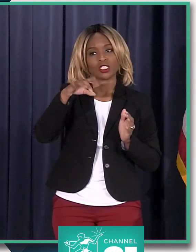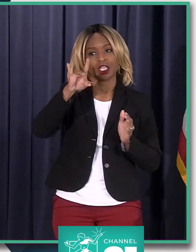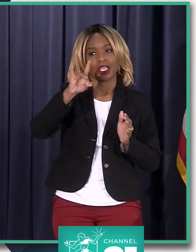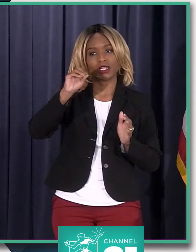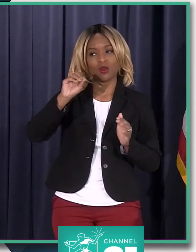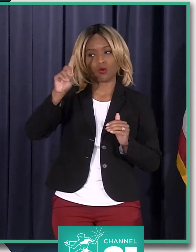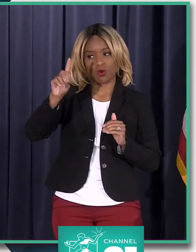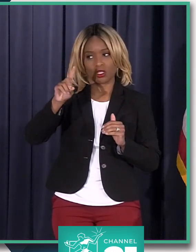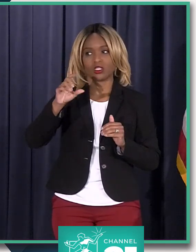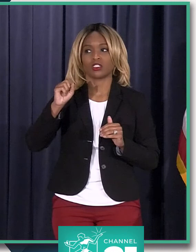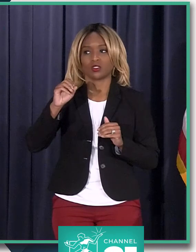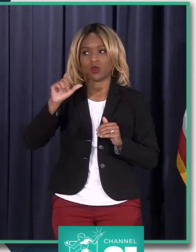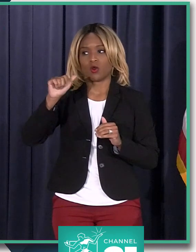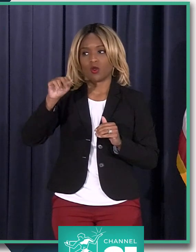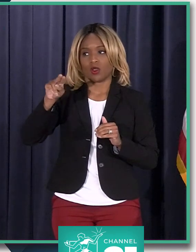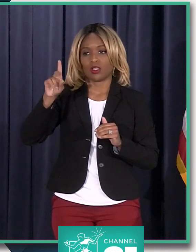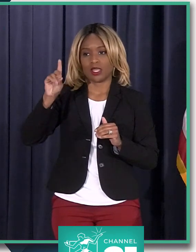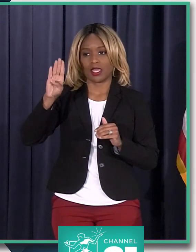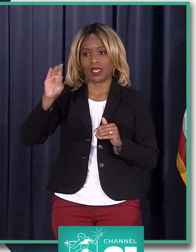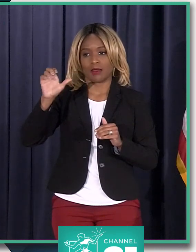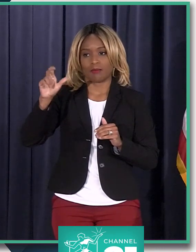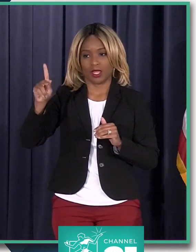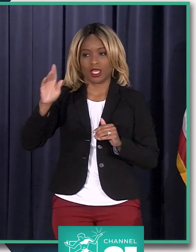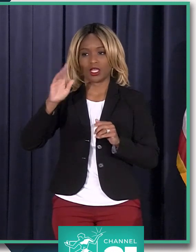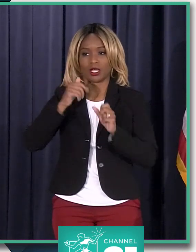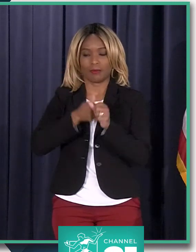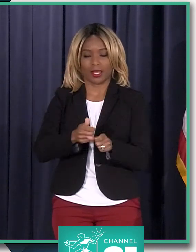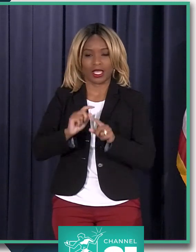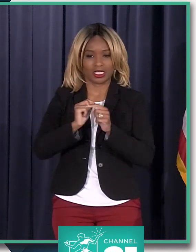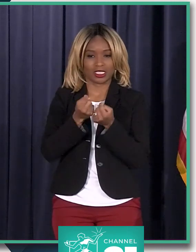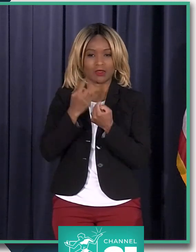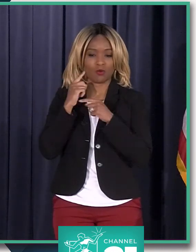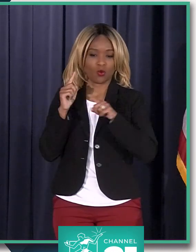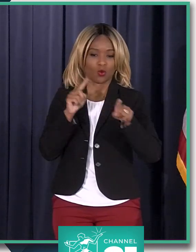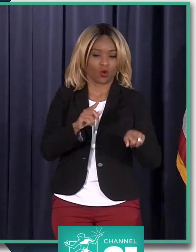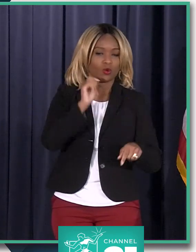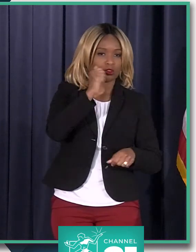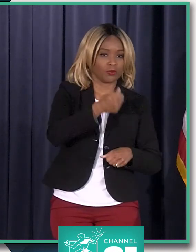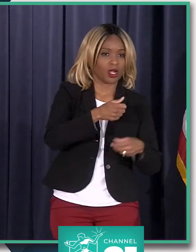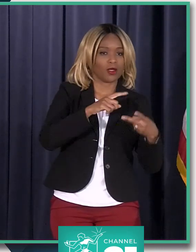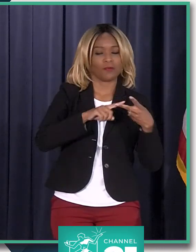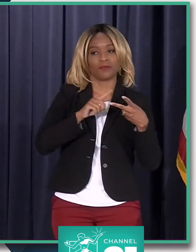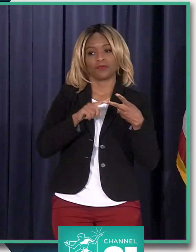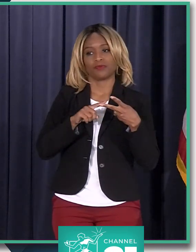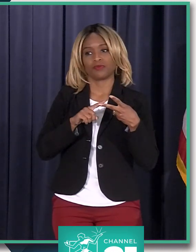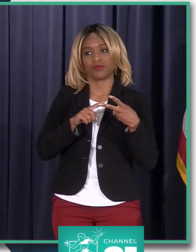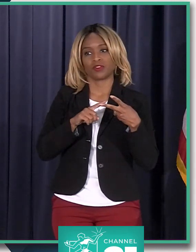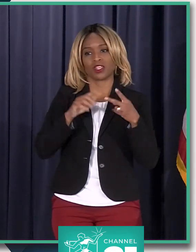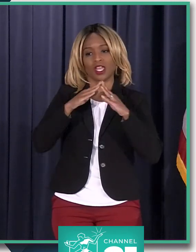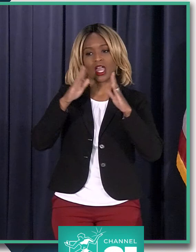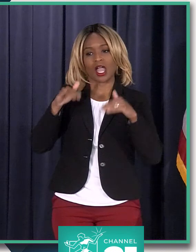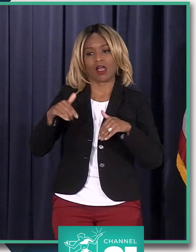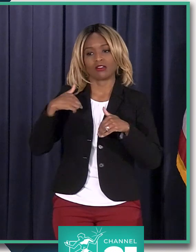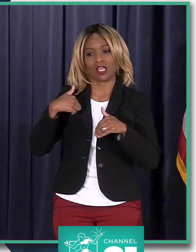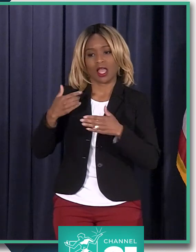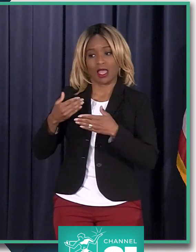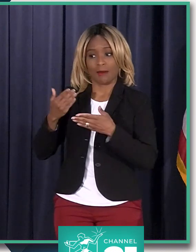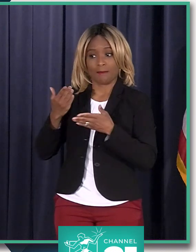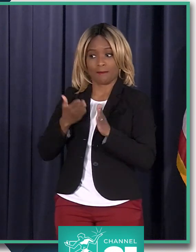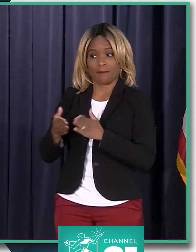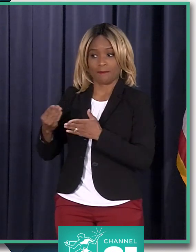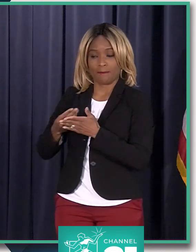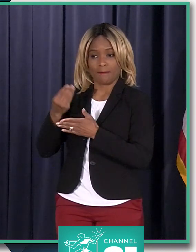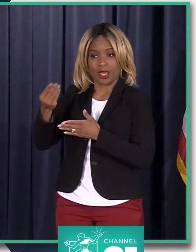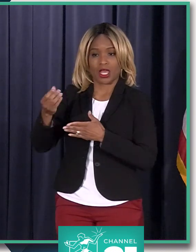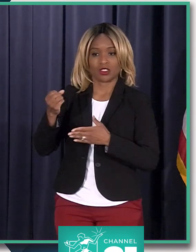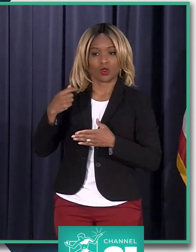14801. Okay, so we'll have the land bank compliance team out there tomorrow. Okay, the second question is, I have a house that I want to purchase so I can make